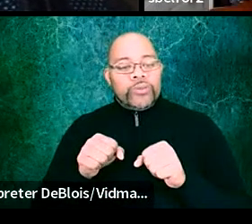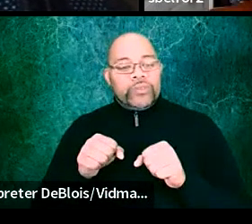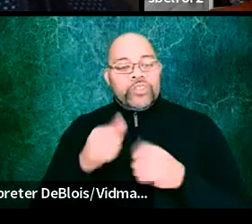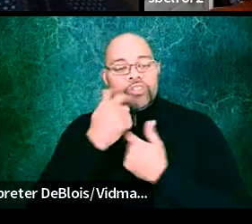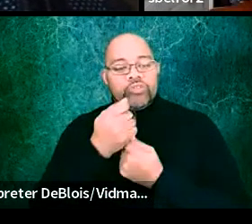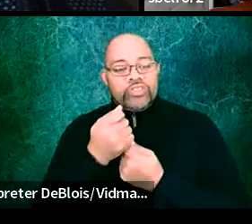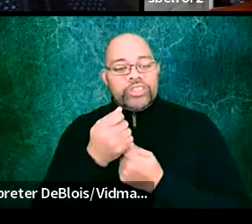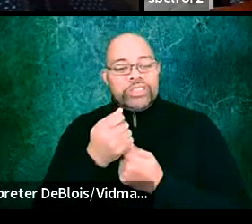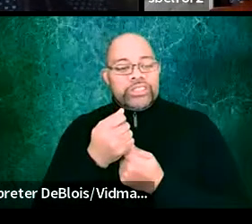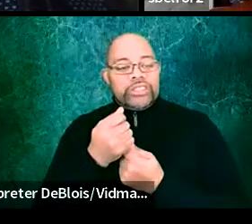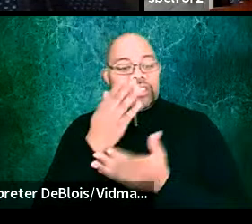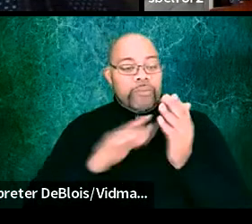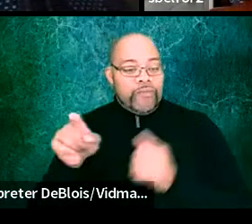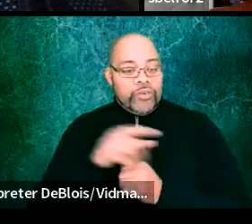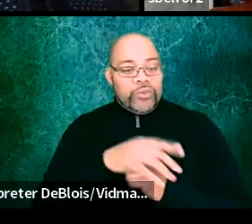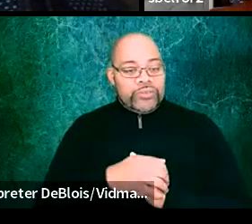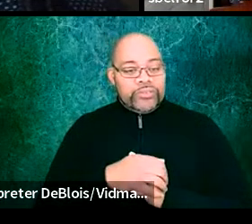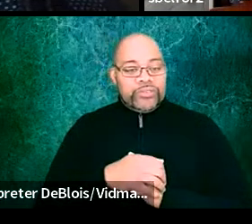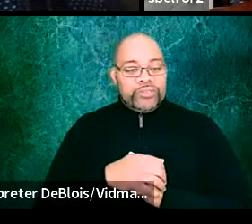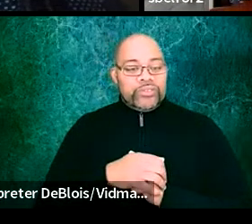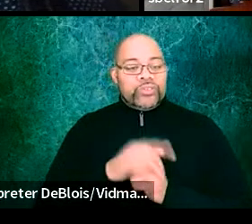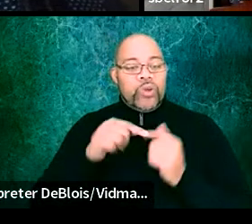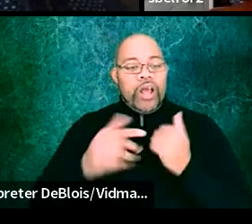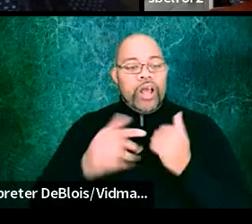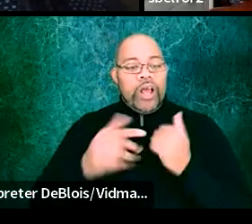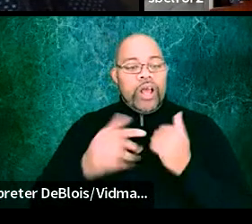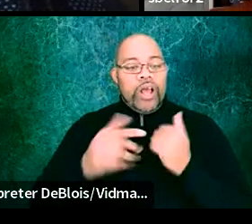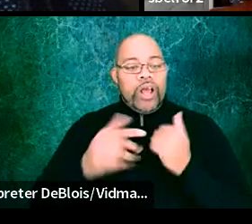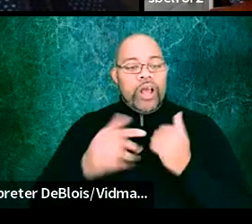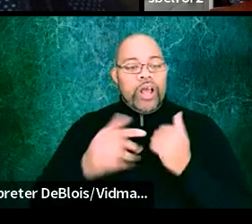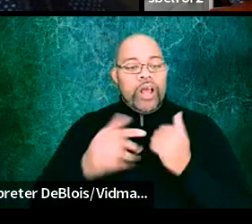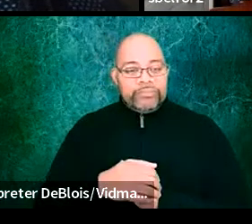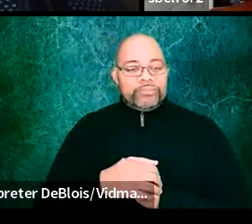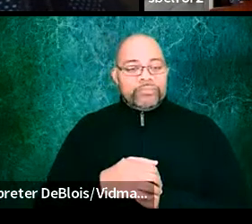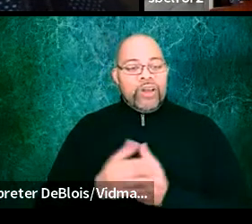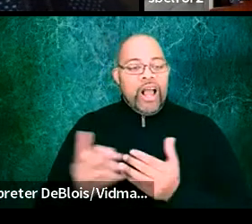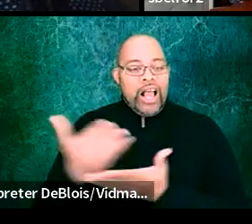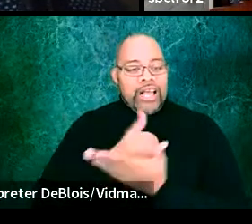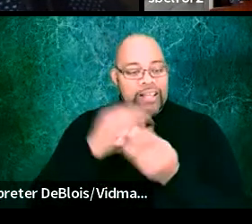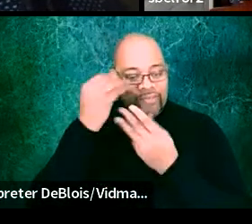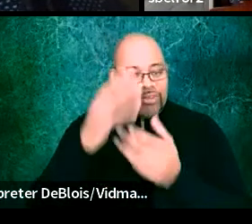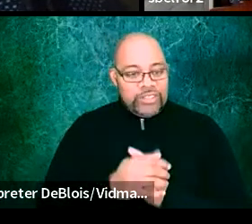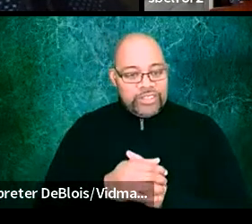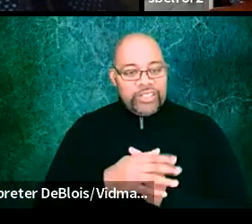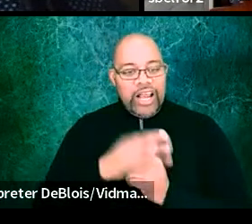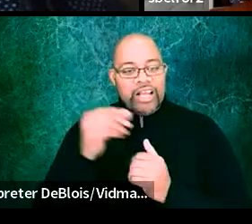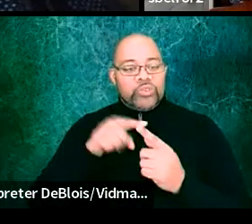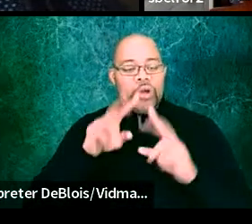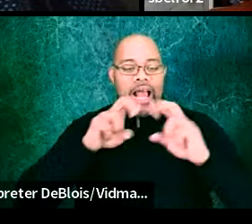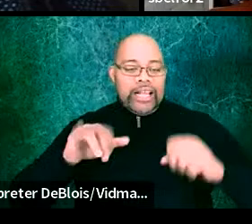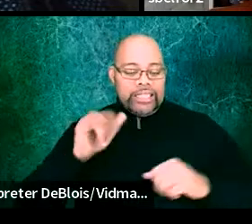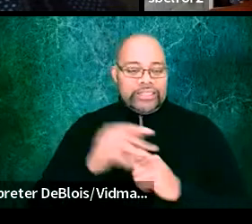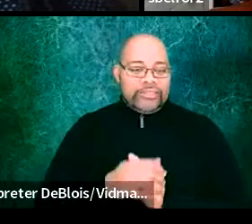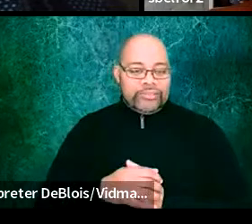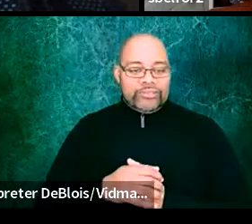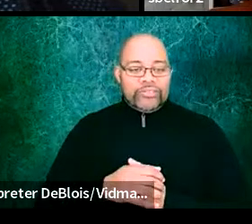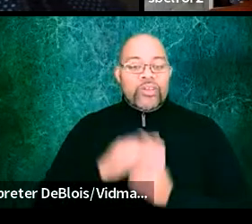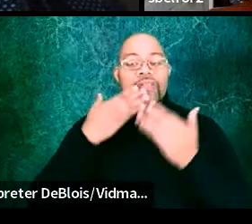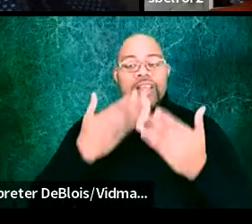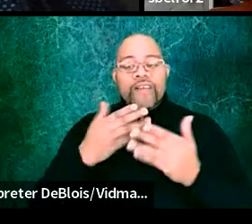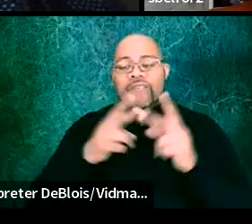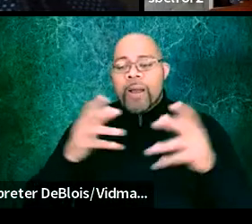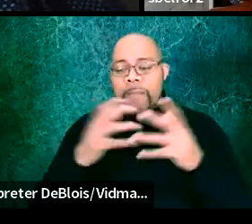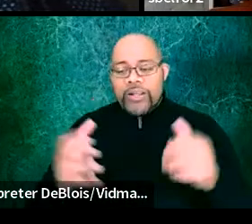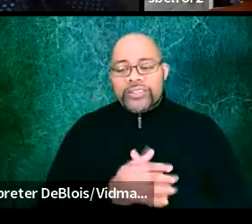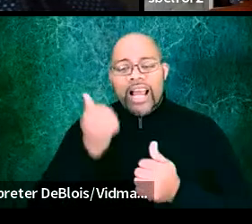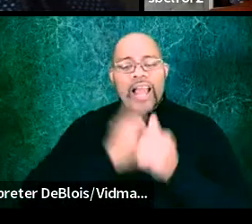interest some of you to help them to collect the data and to analyze it. So thank you very